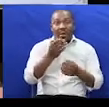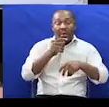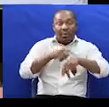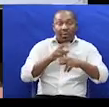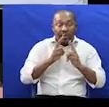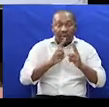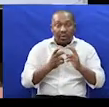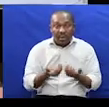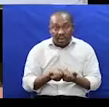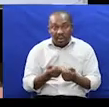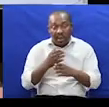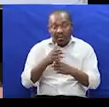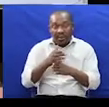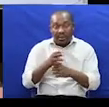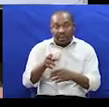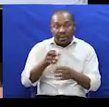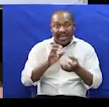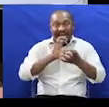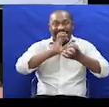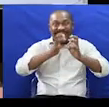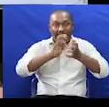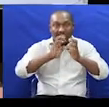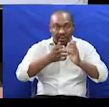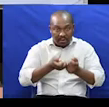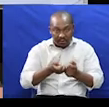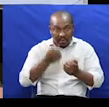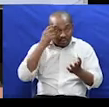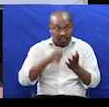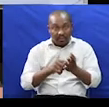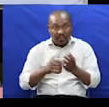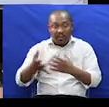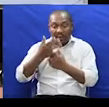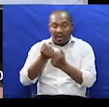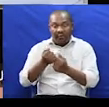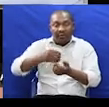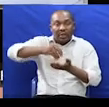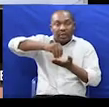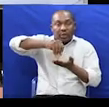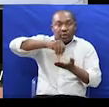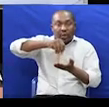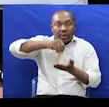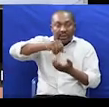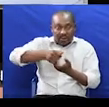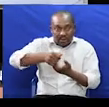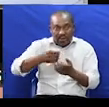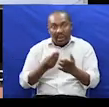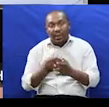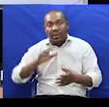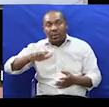formation of salty and water. For example, if I have